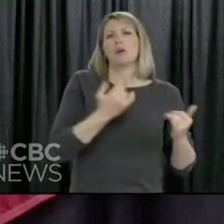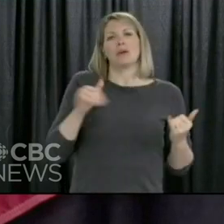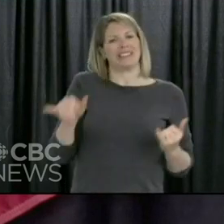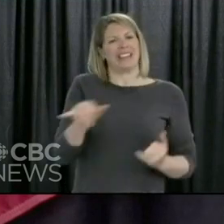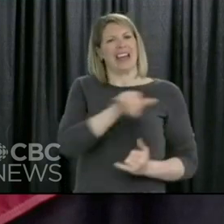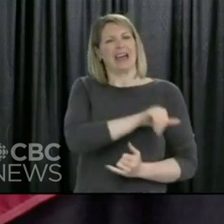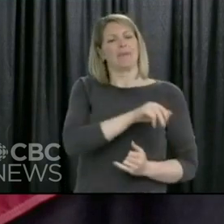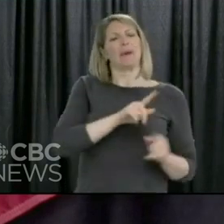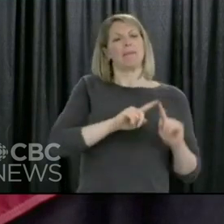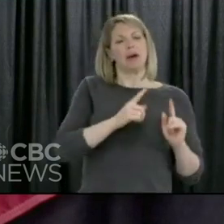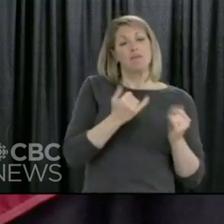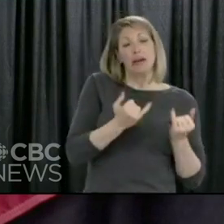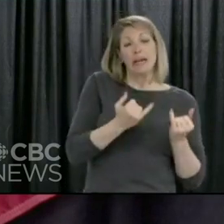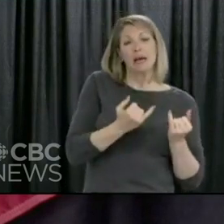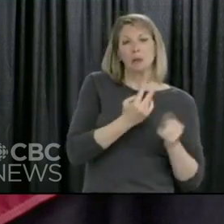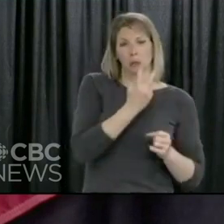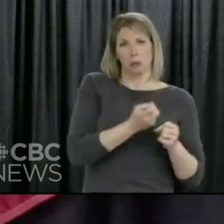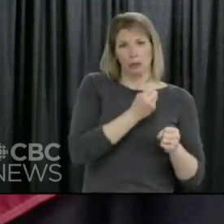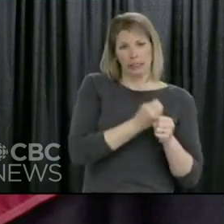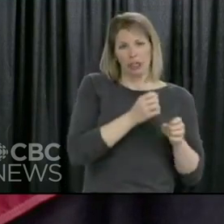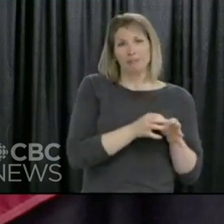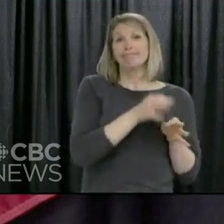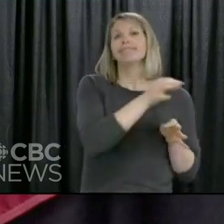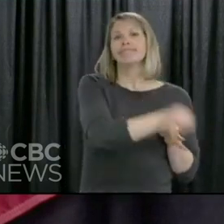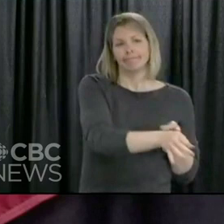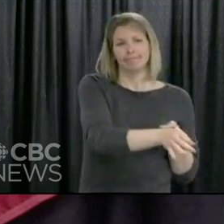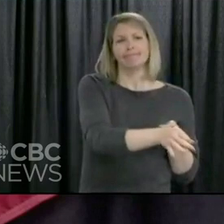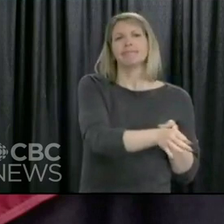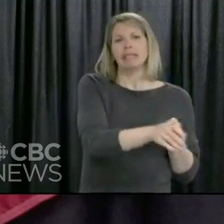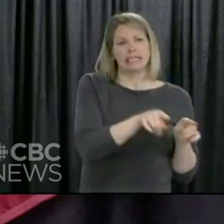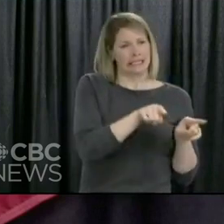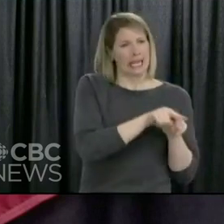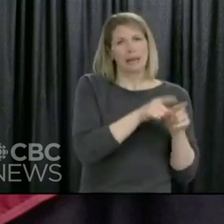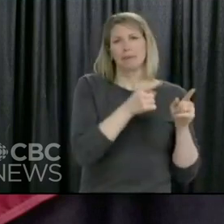the two-year extension for the Nurses Union.